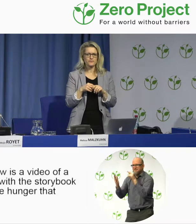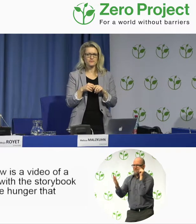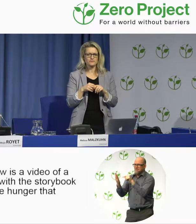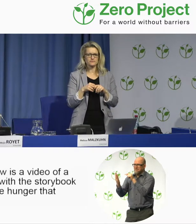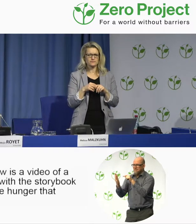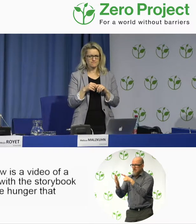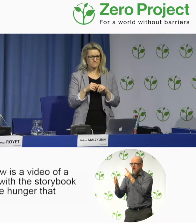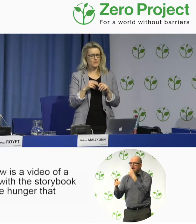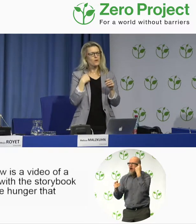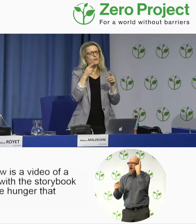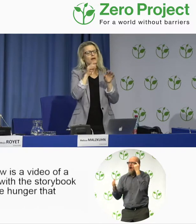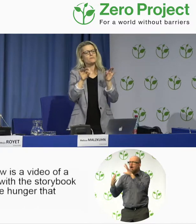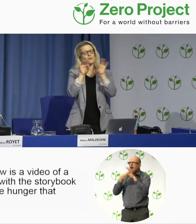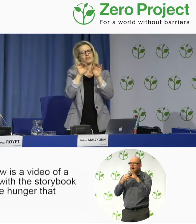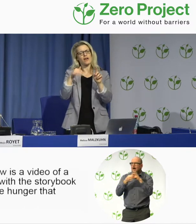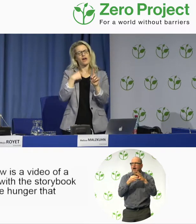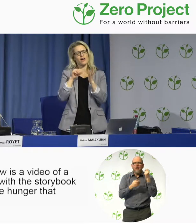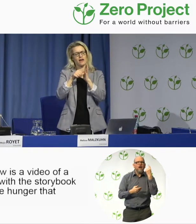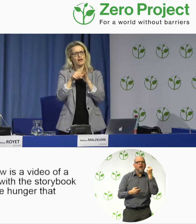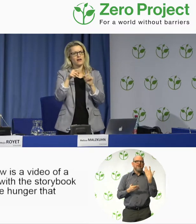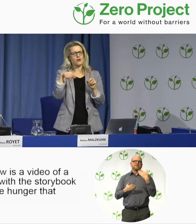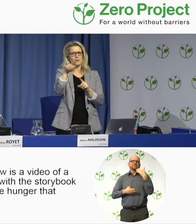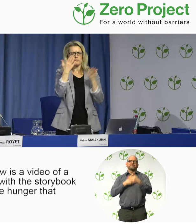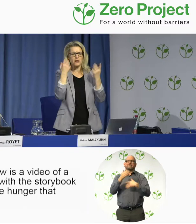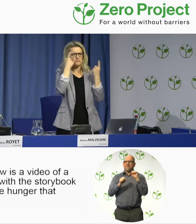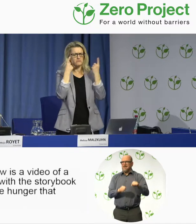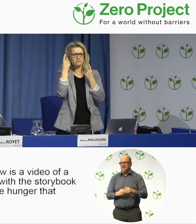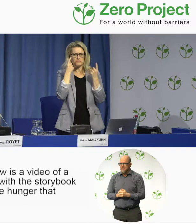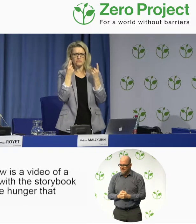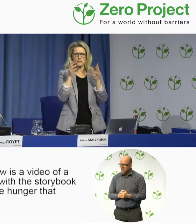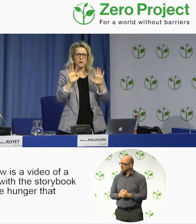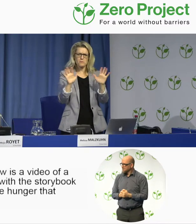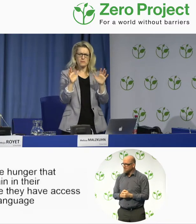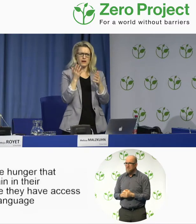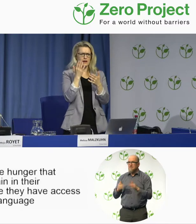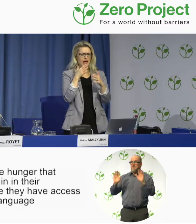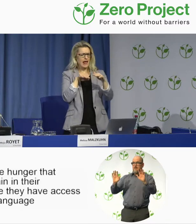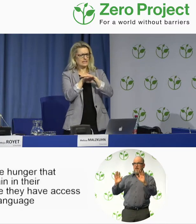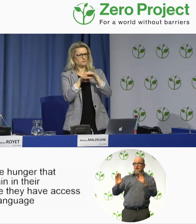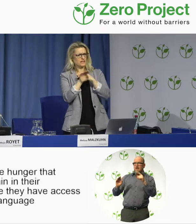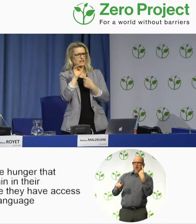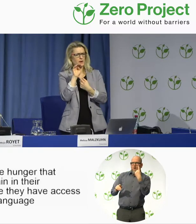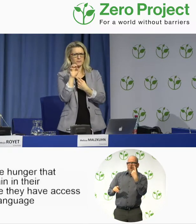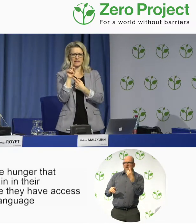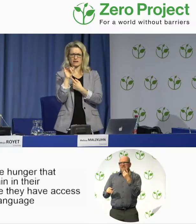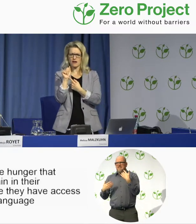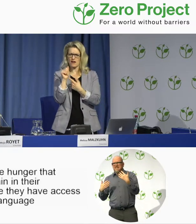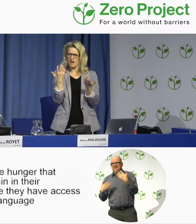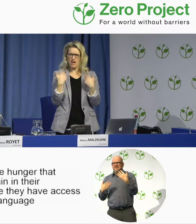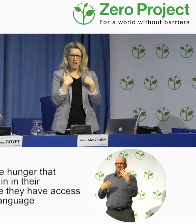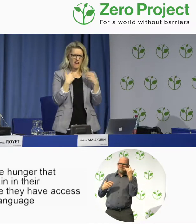access to the concepts behind those vocabulary words in sign language and in text. So now you might